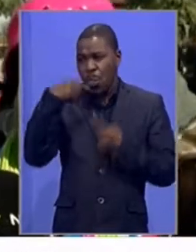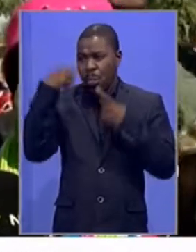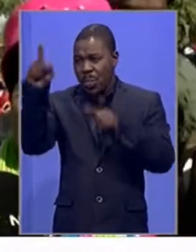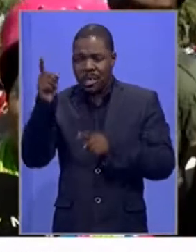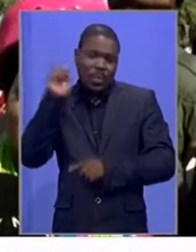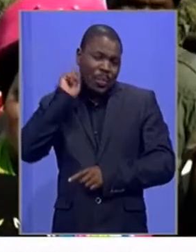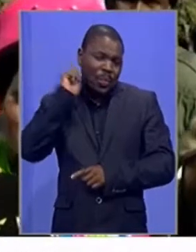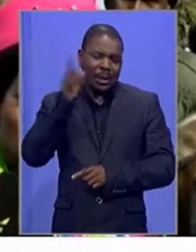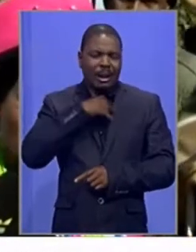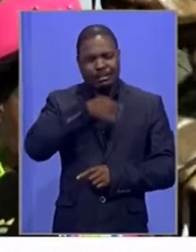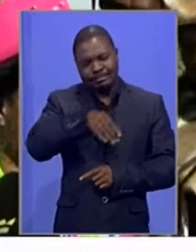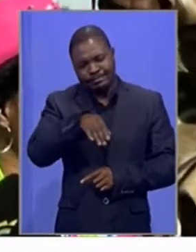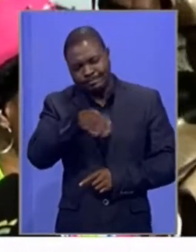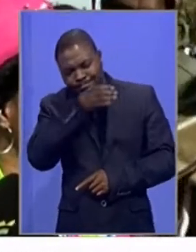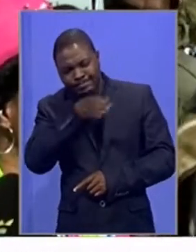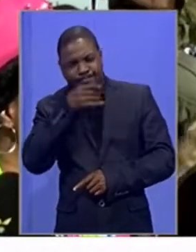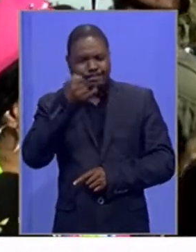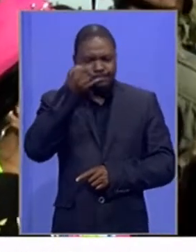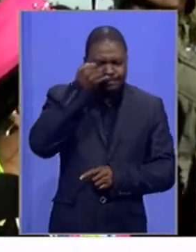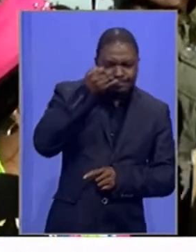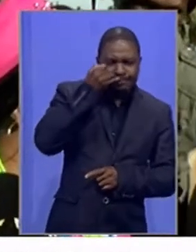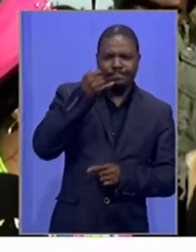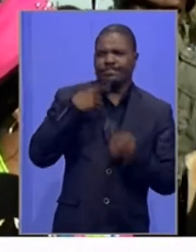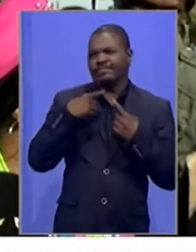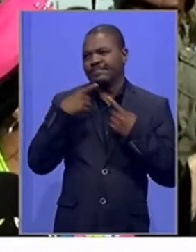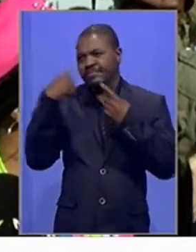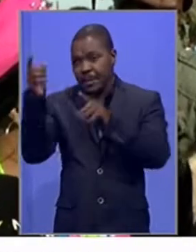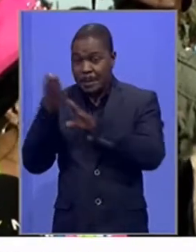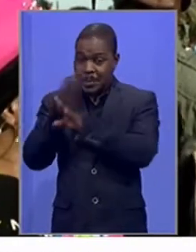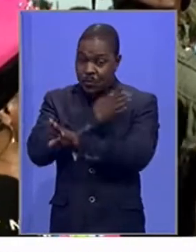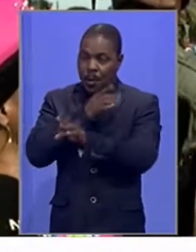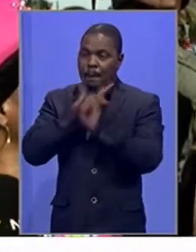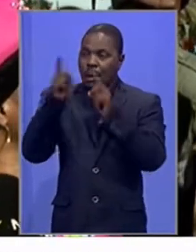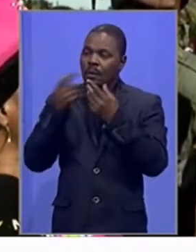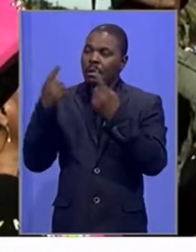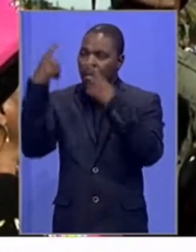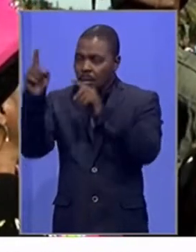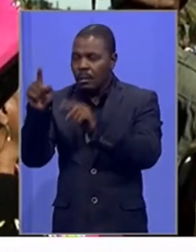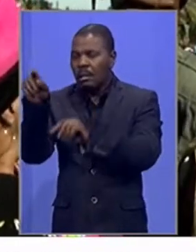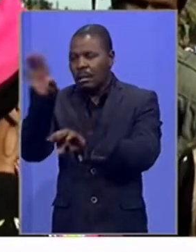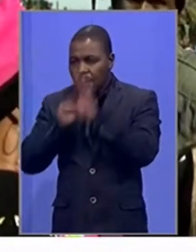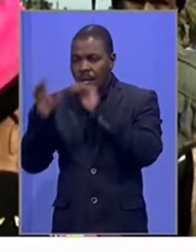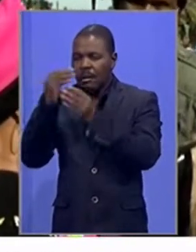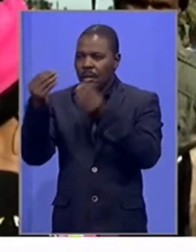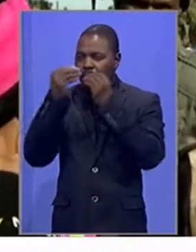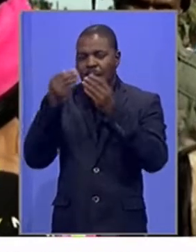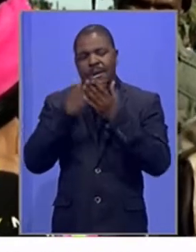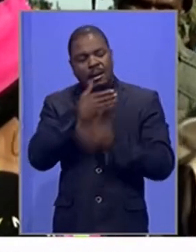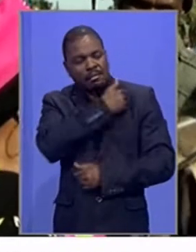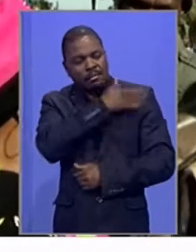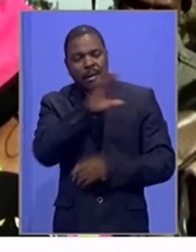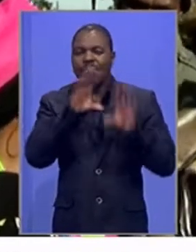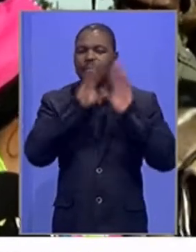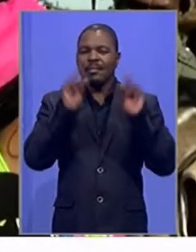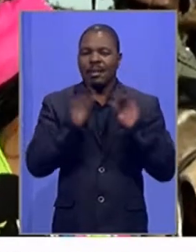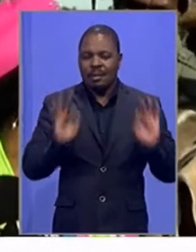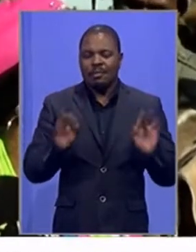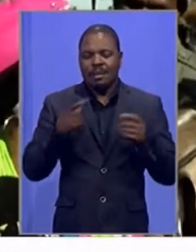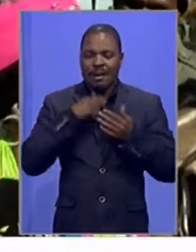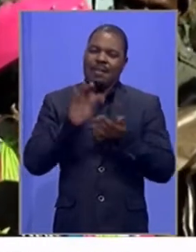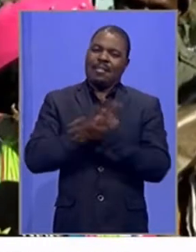Some of them, they were taking a nyaupe. All of them, they are off from that thing. That's what makes us happy. We